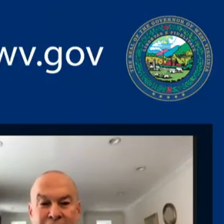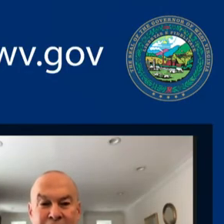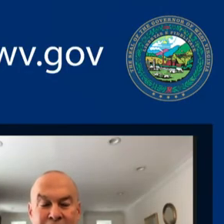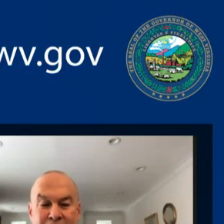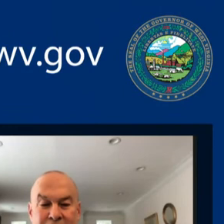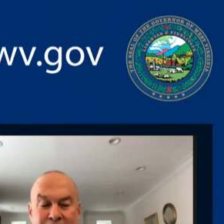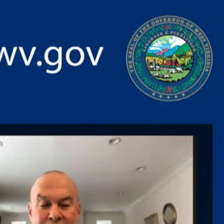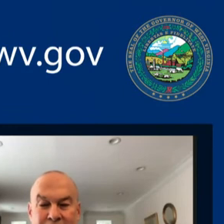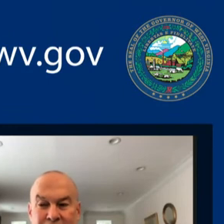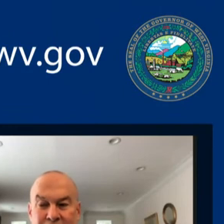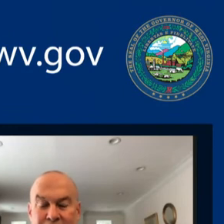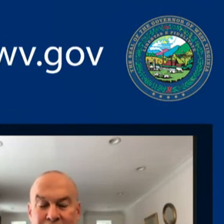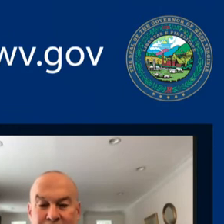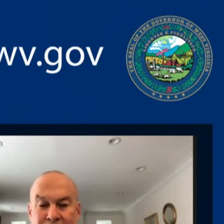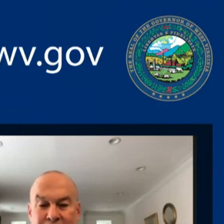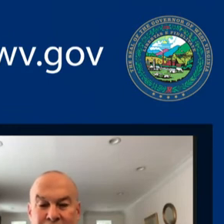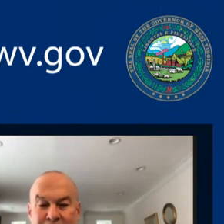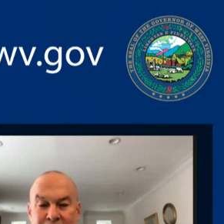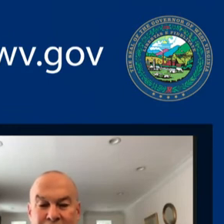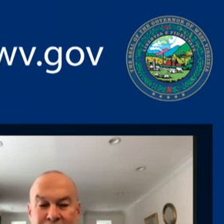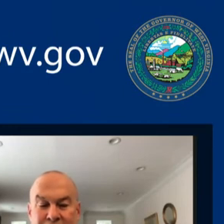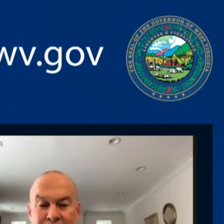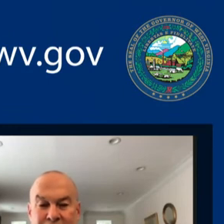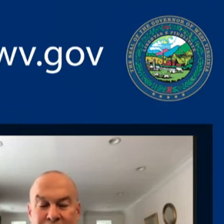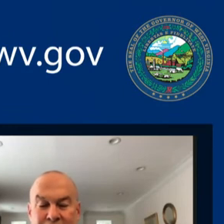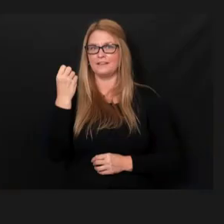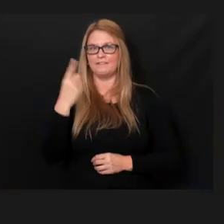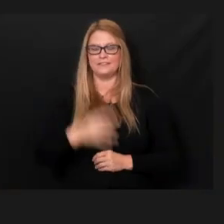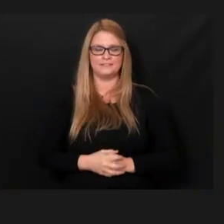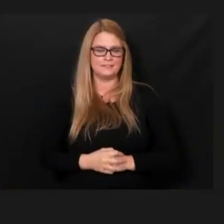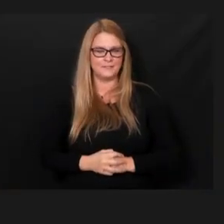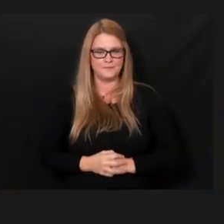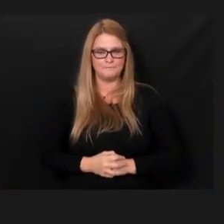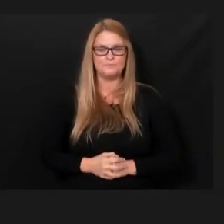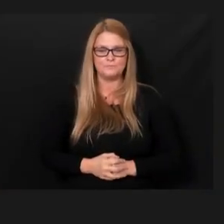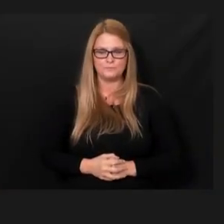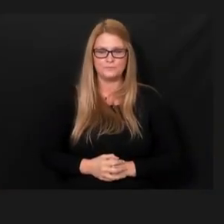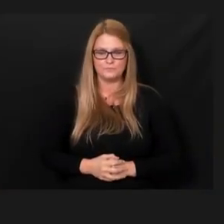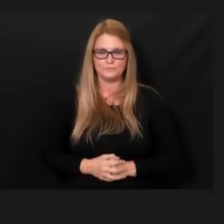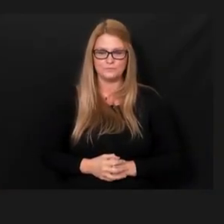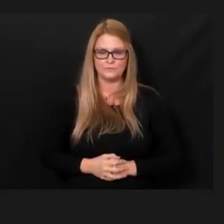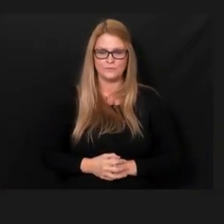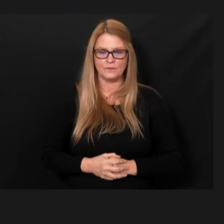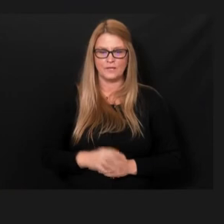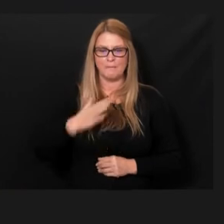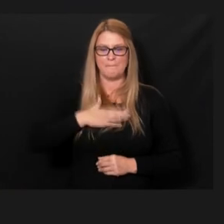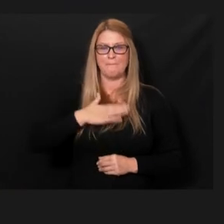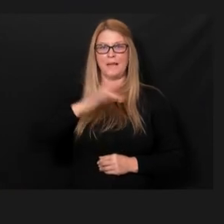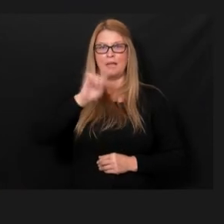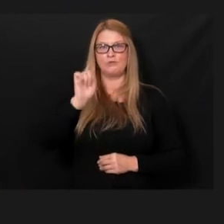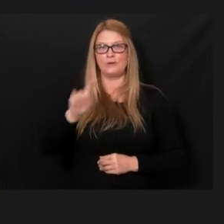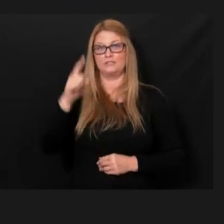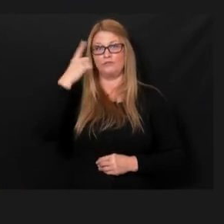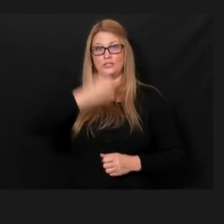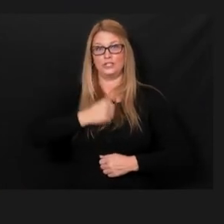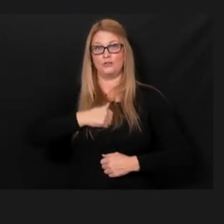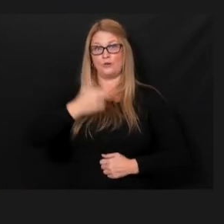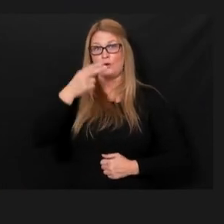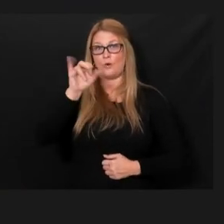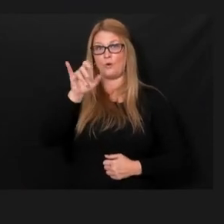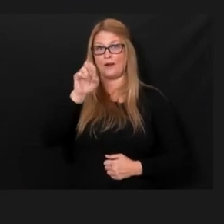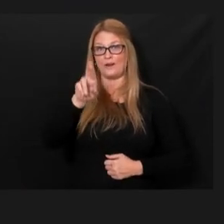with WCHS and Fox 11. Thank you. This is Kenny Bass with Channel 8 and Fox 11. It's a question for General Hoyer. Congratulations